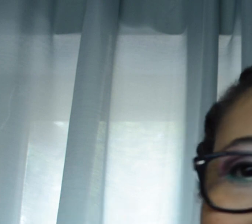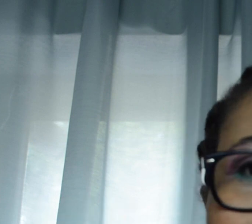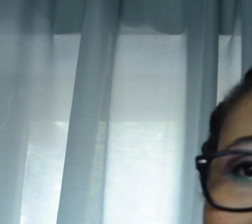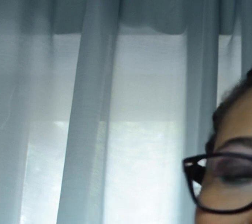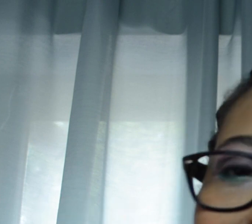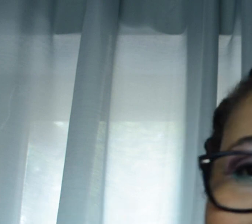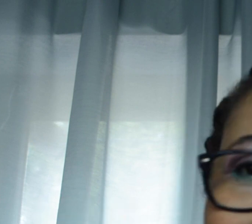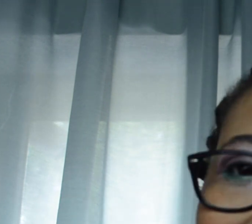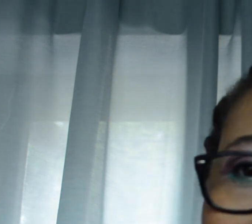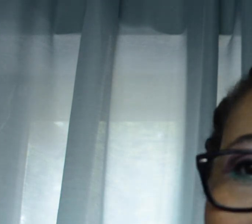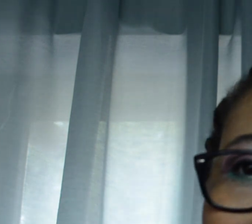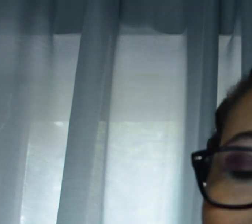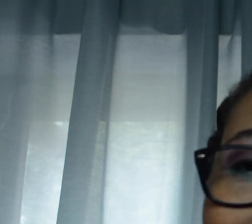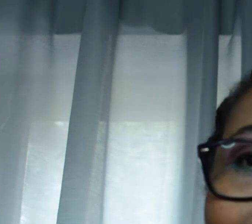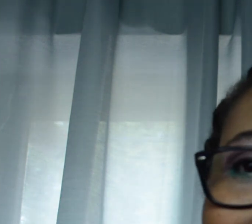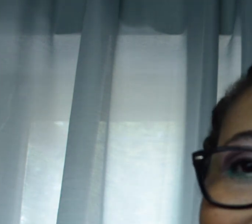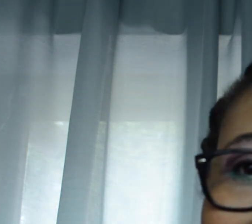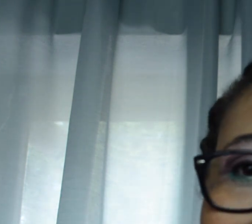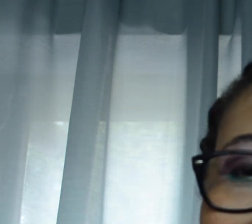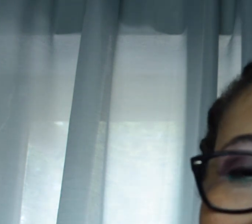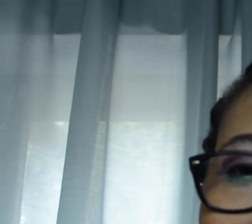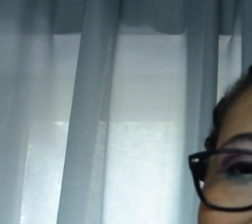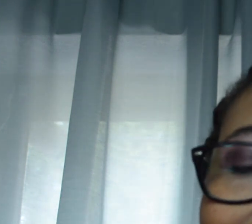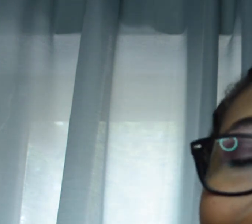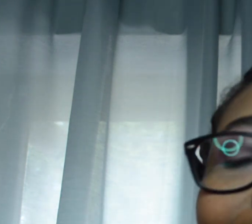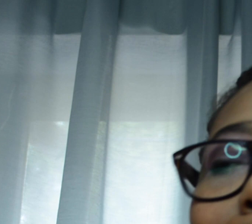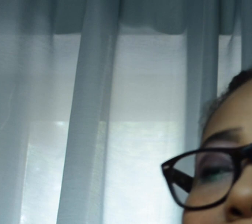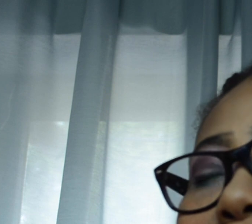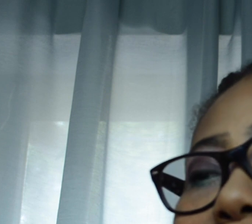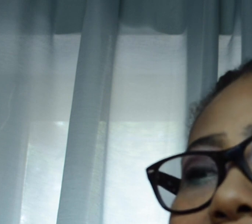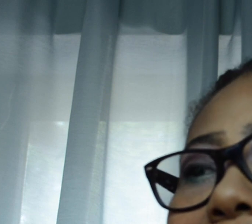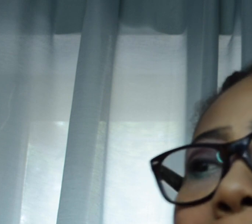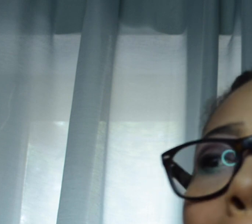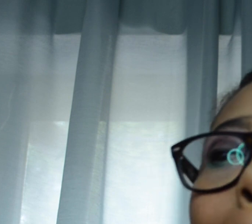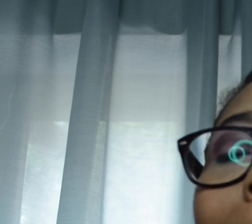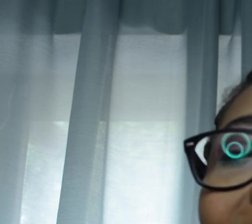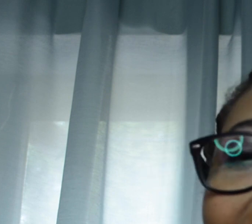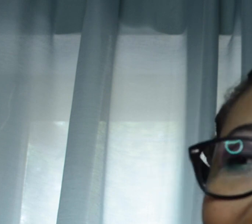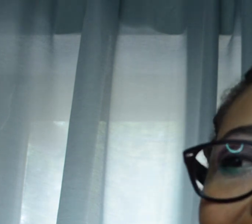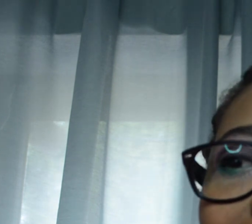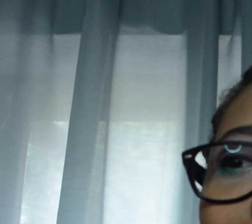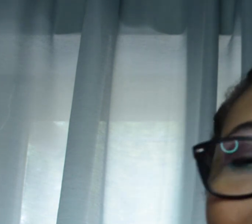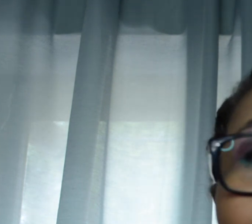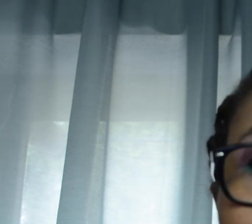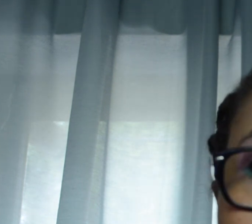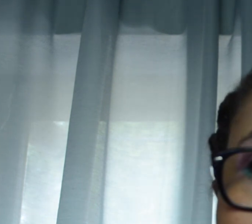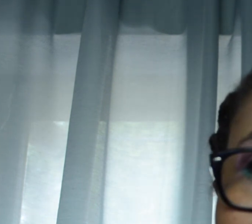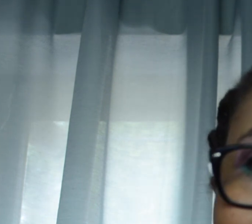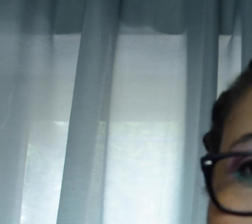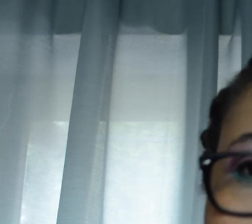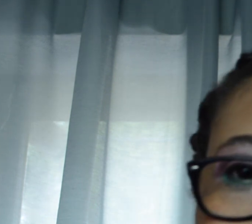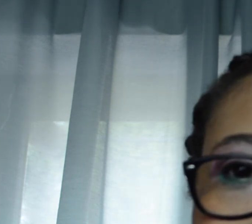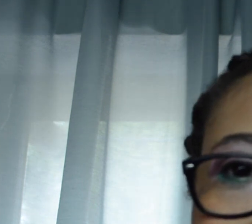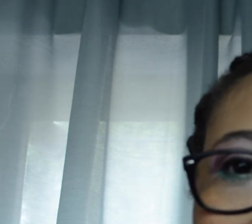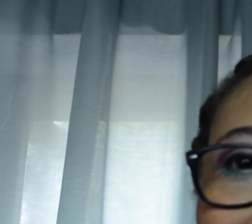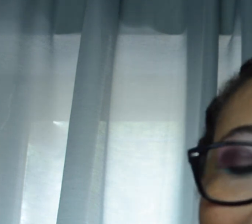like you literally get the bulk of what you need just in those 10 minutes. It's so, so, so good. But I'm gonna put this in the